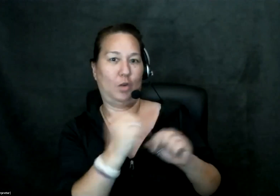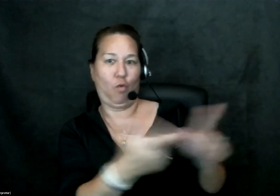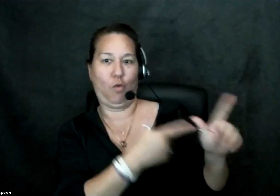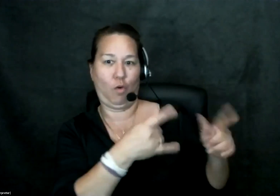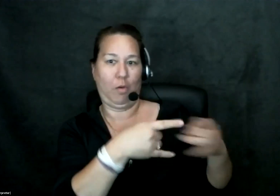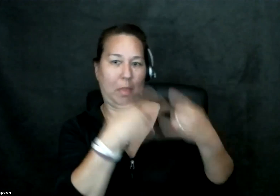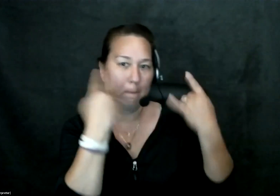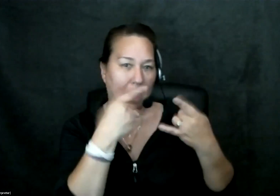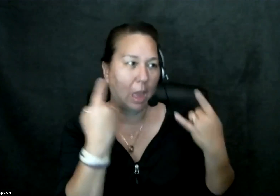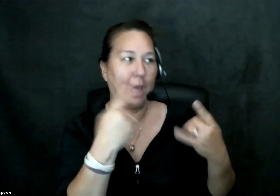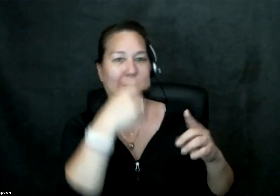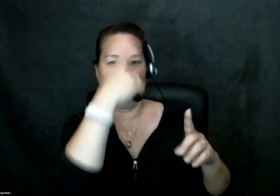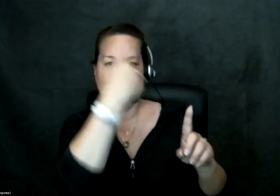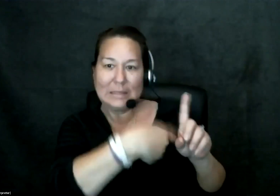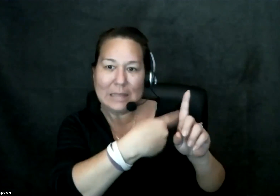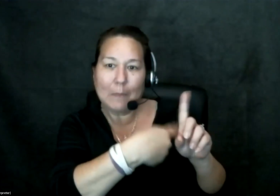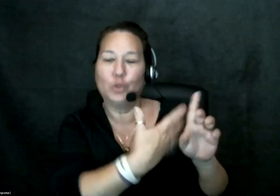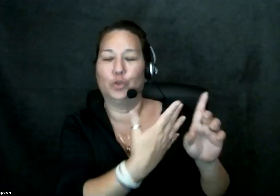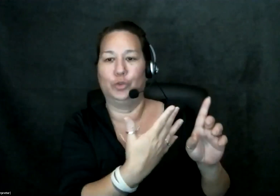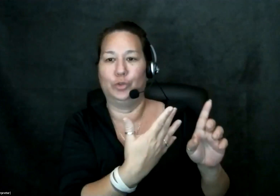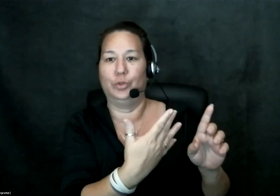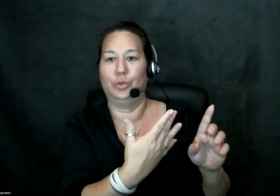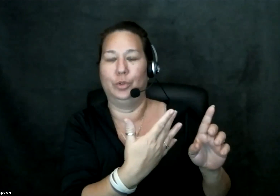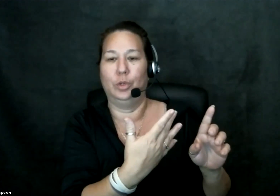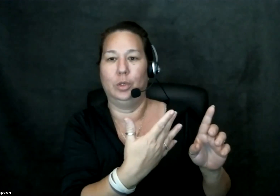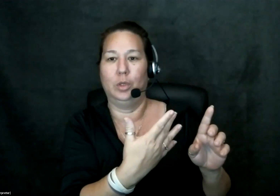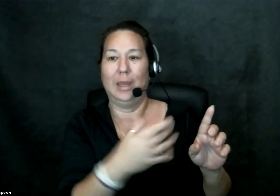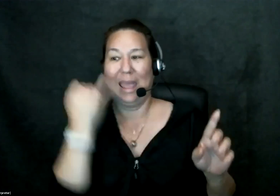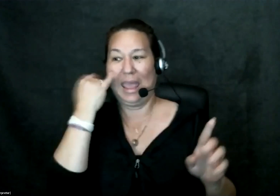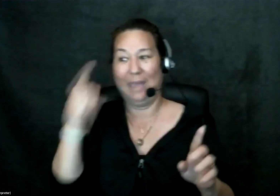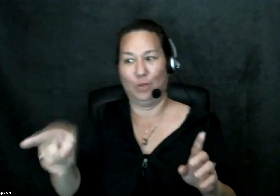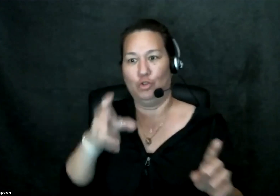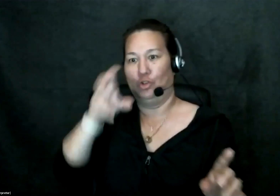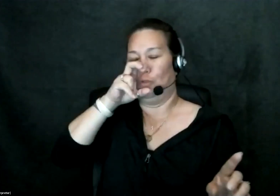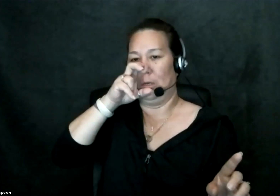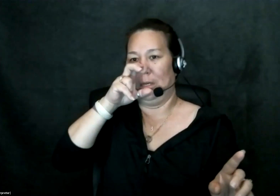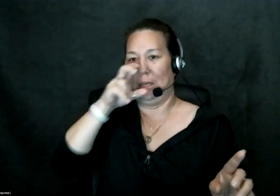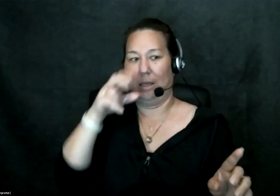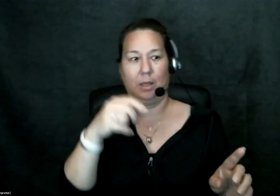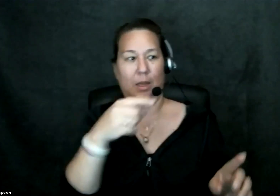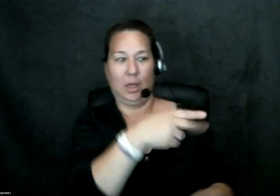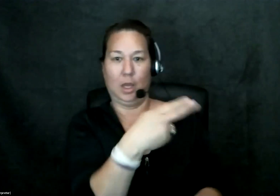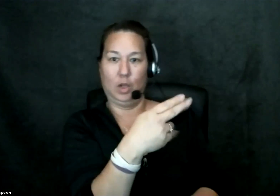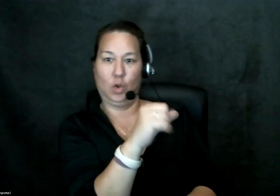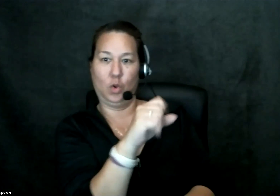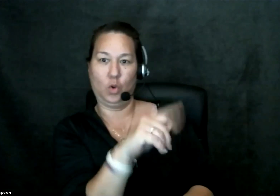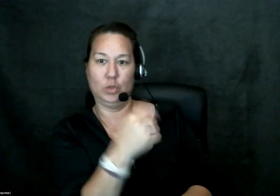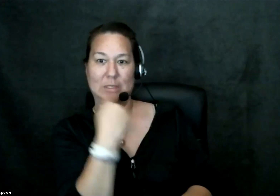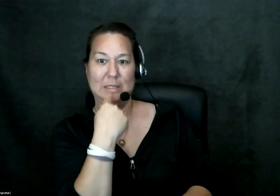restrictive around wearing masks, temp checks, can the host of the event say, we don't want that?